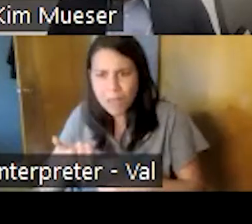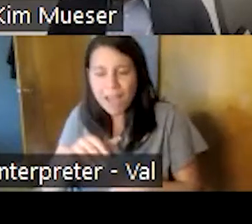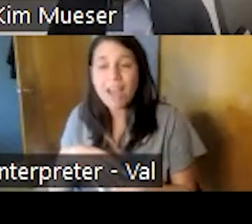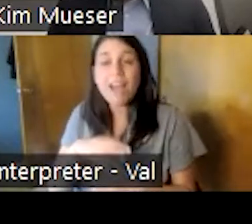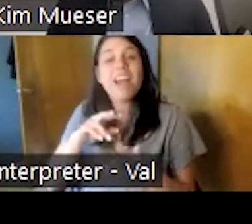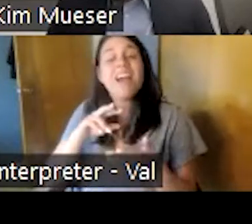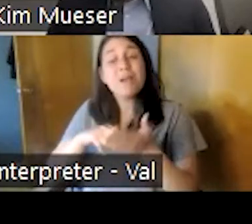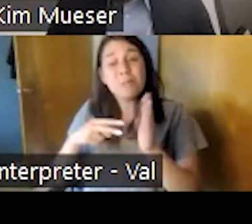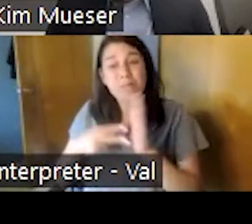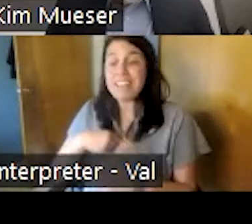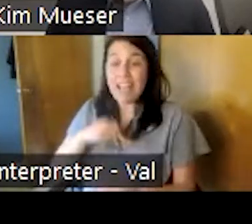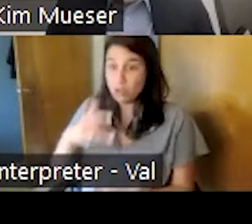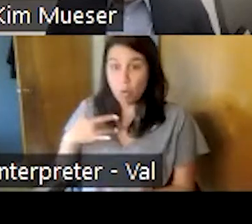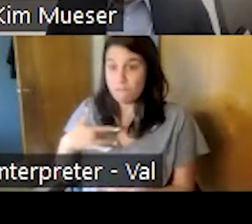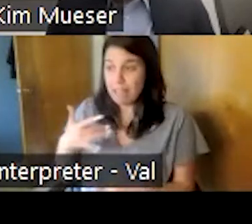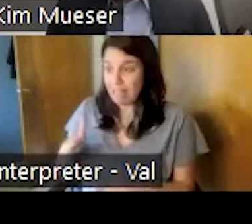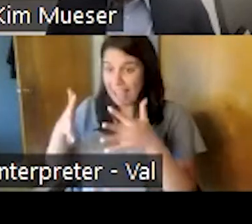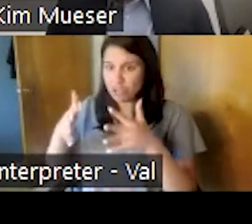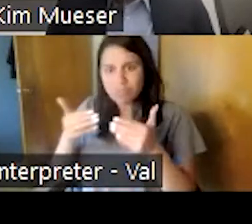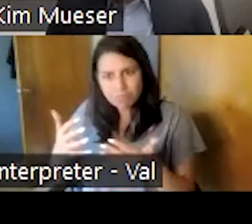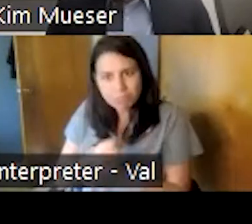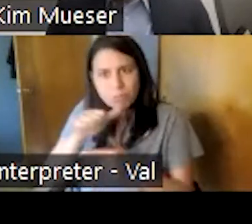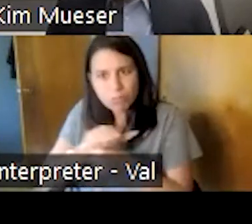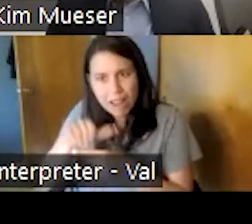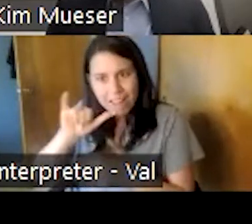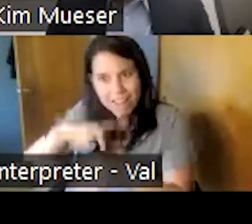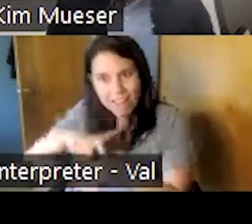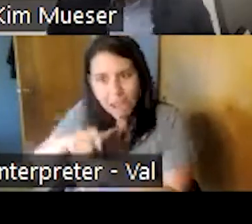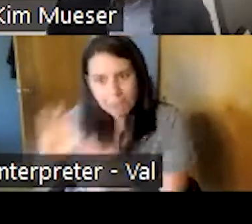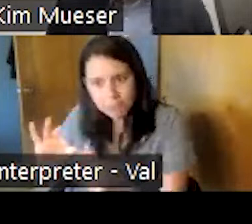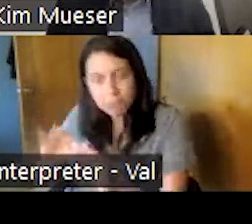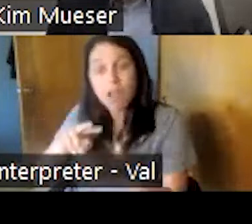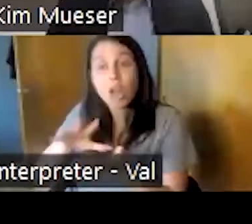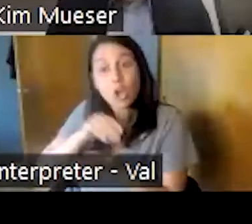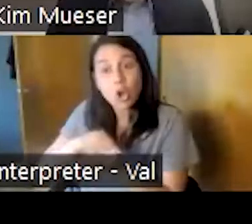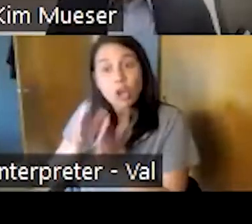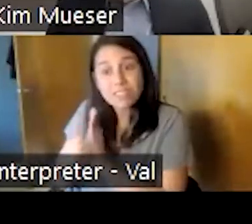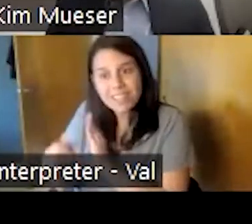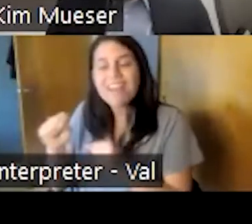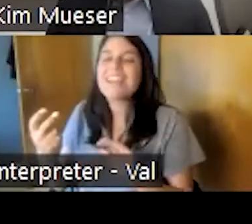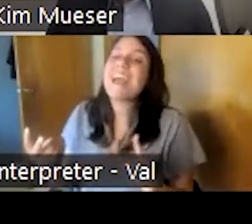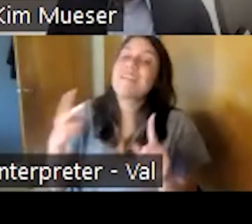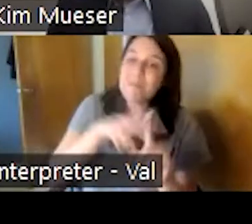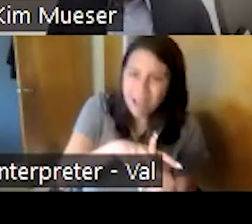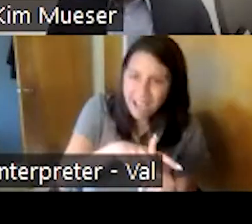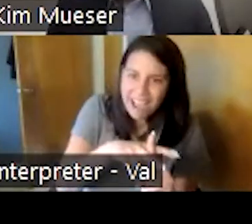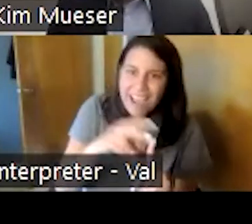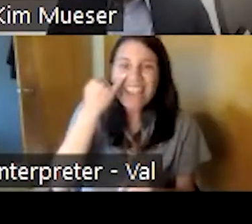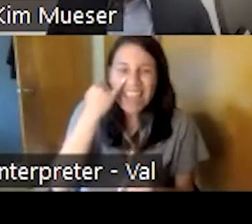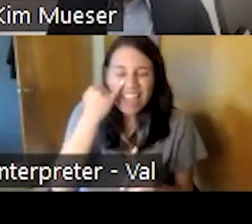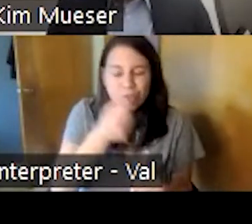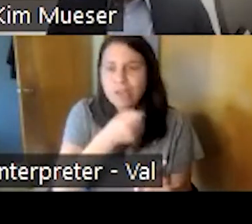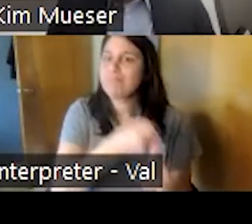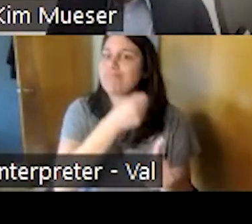feeling especially anxious and over-aroused, in order to learn the skill, at which point they can begin using it to